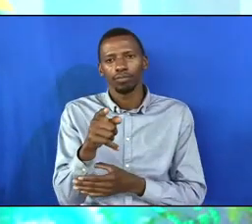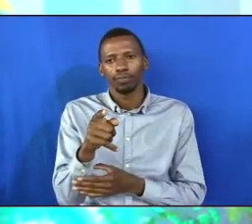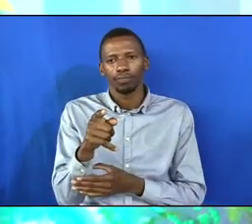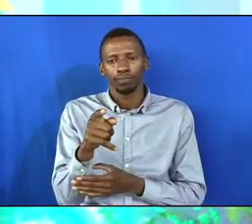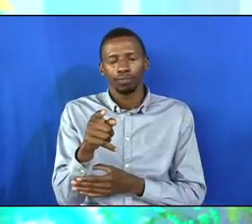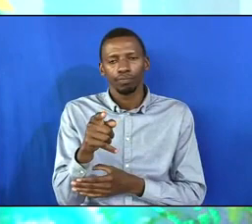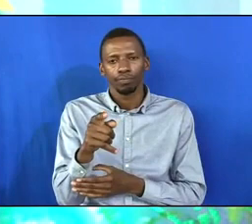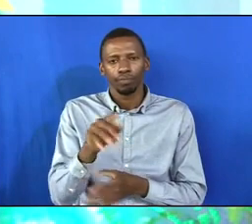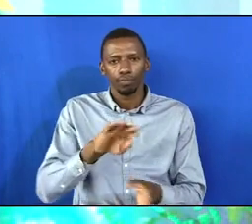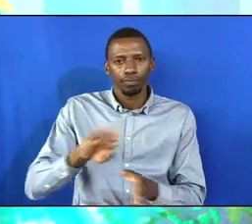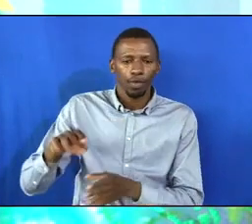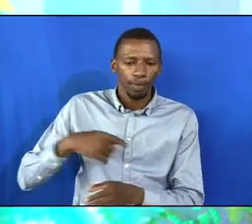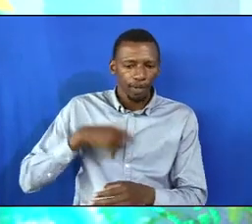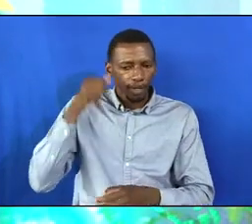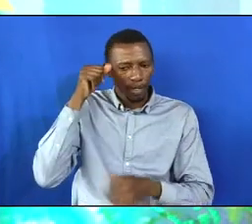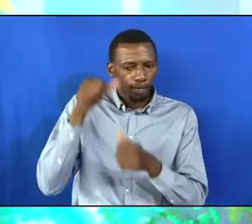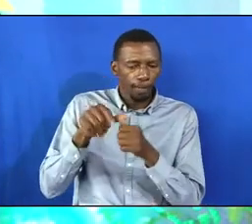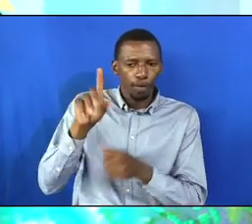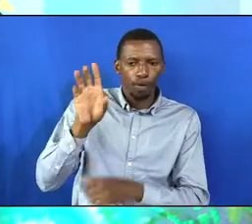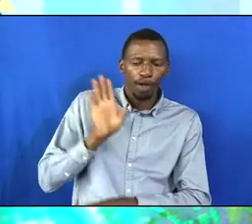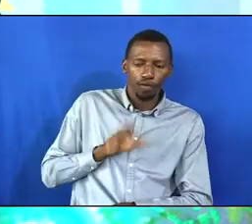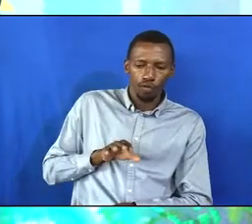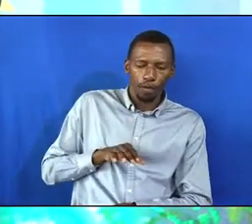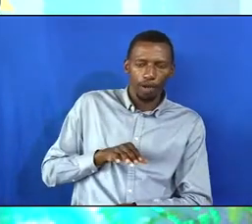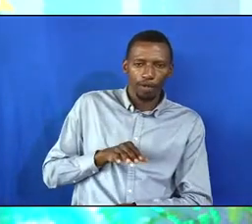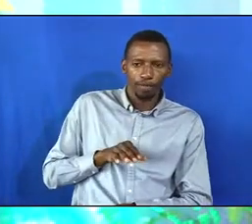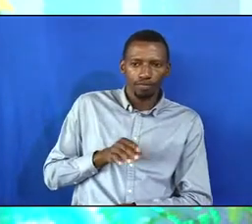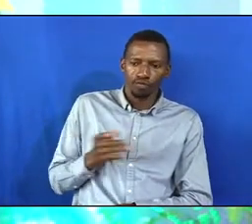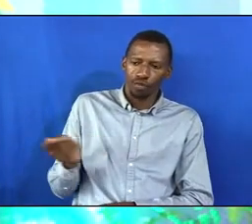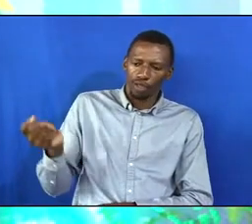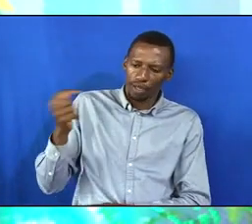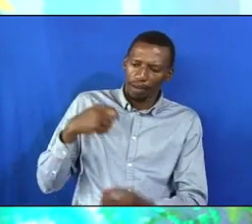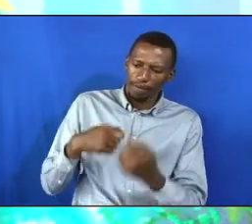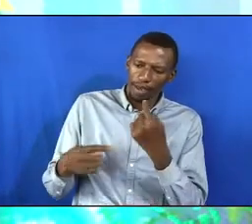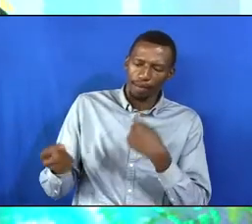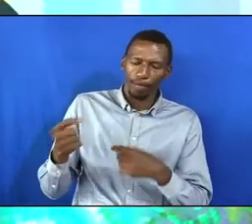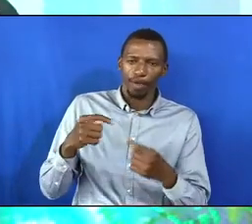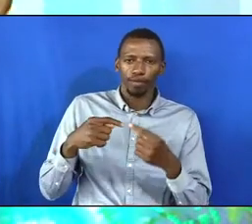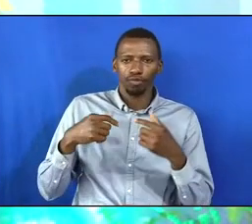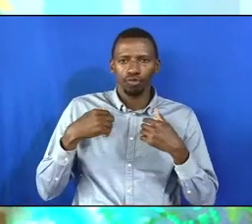came to me and she was in a financial mess.